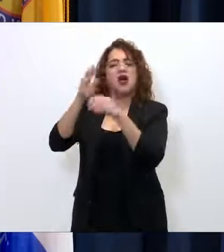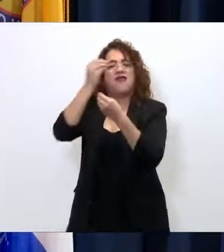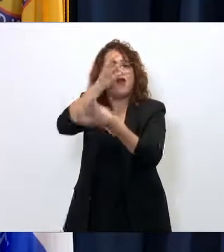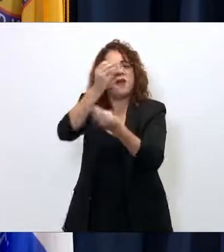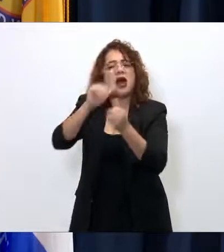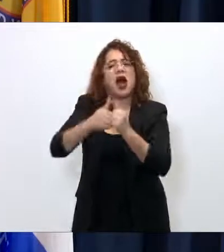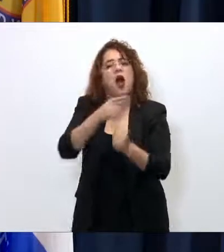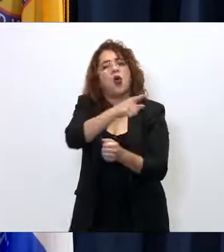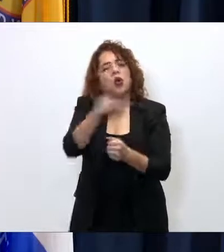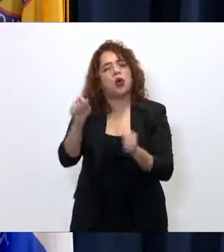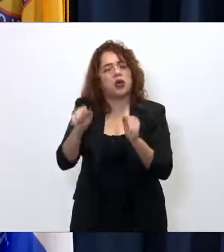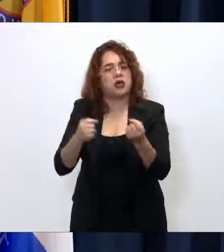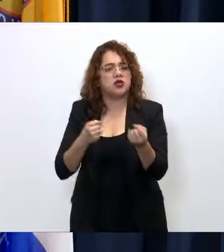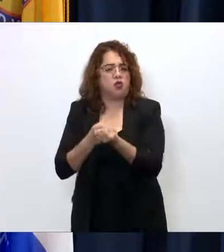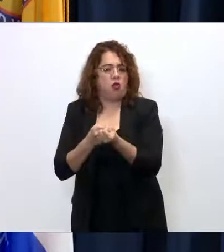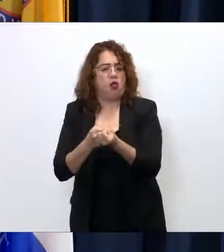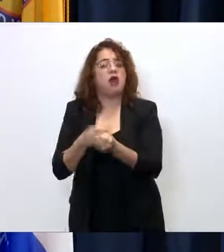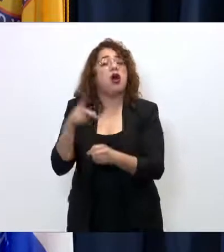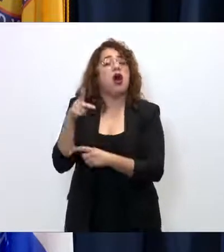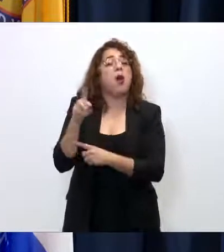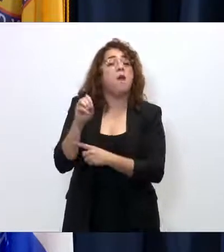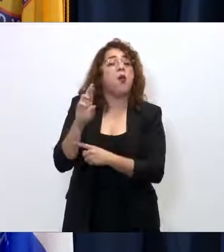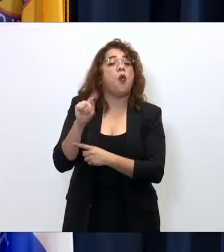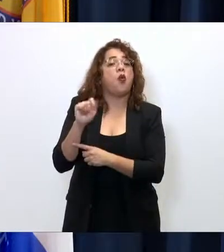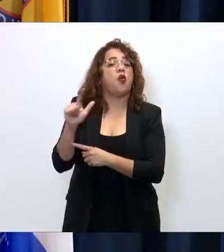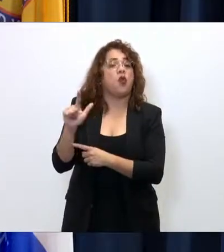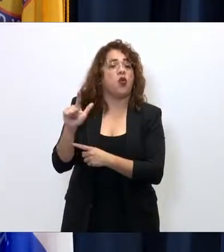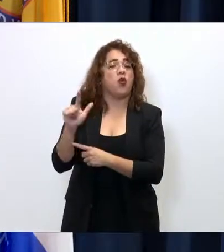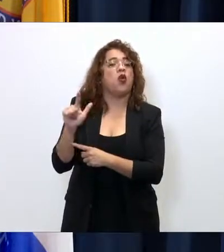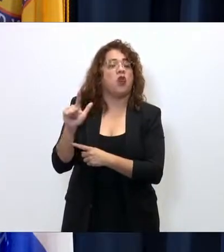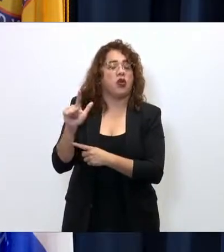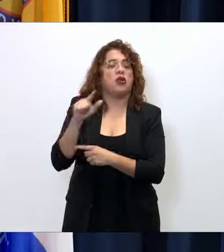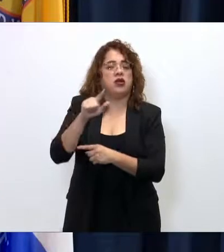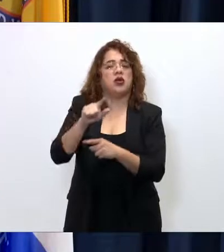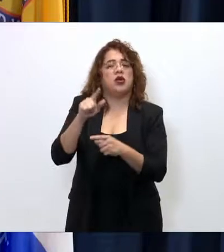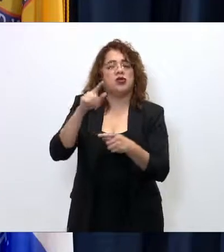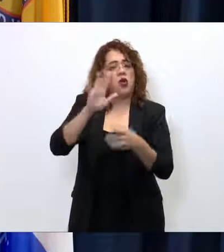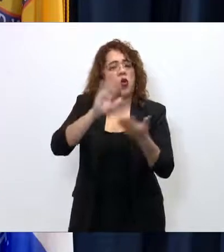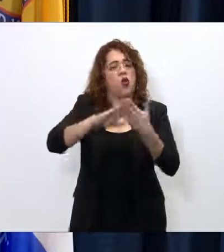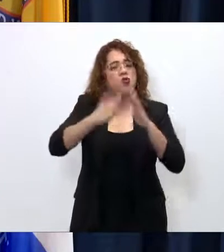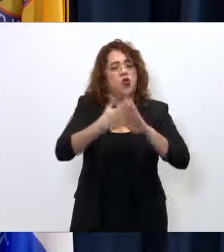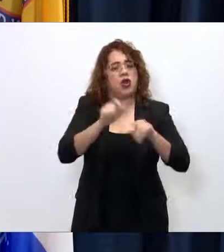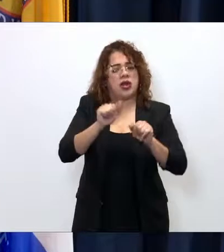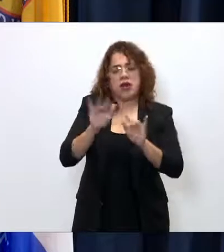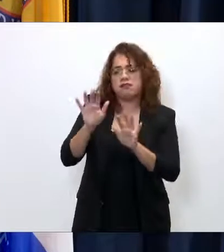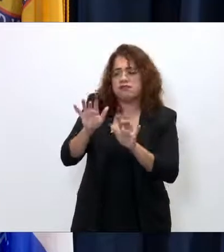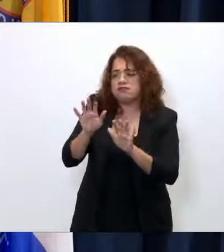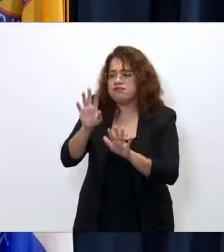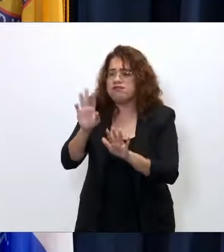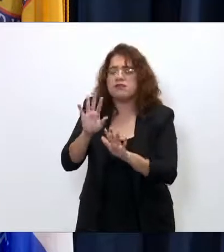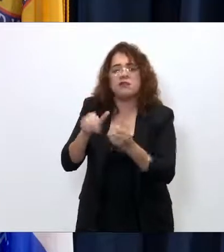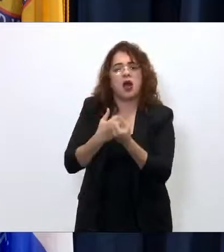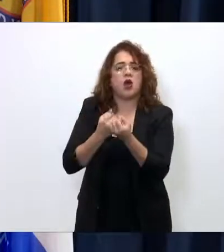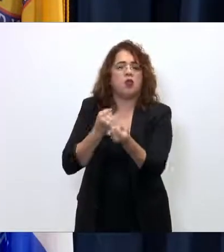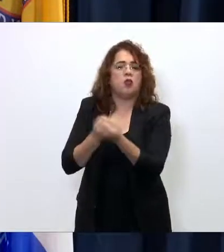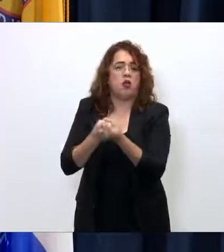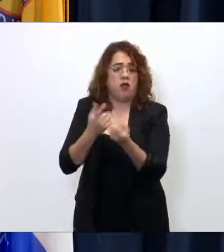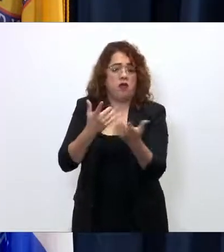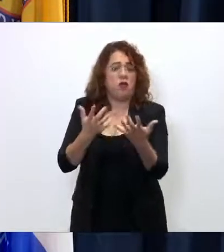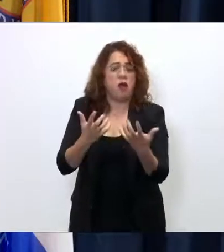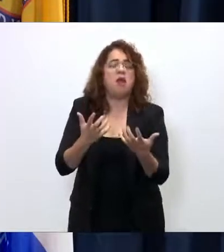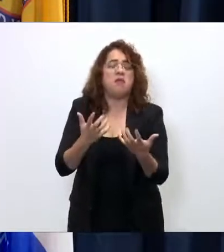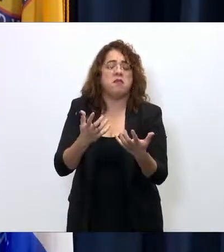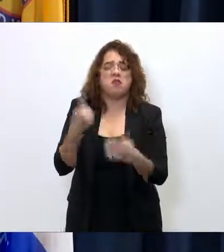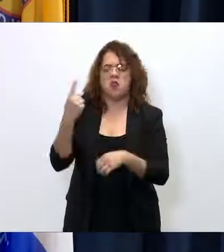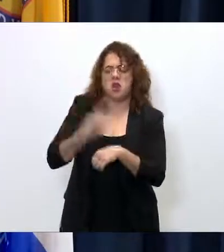as we are creating a portal, an online portal for the community, and that should be completed in the next day or